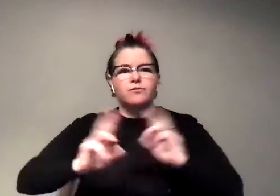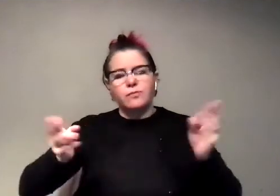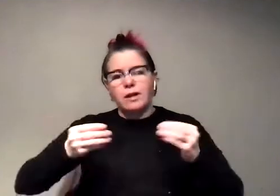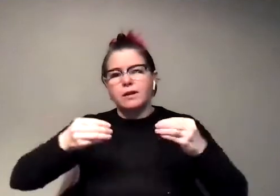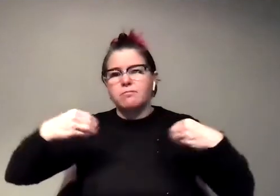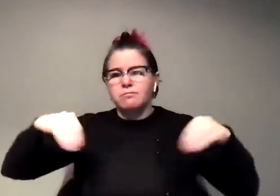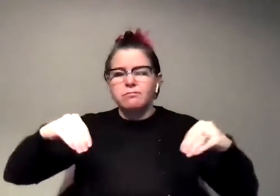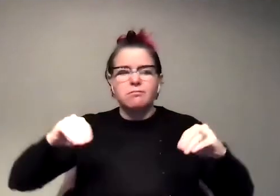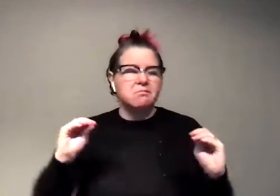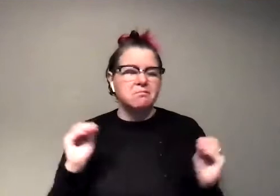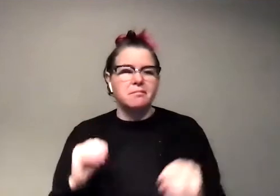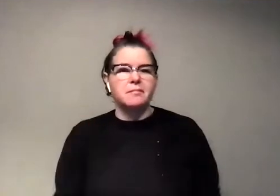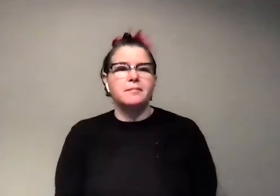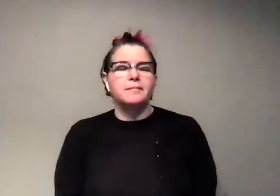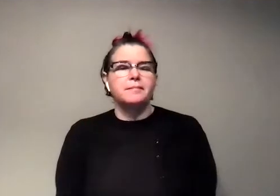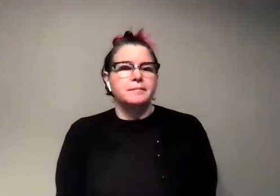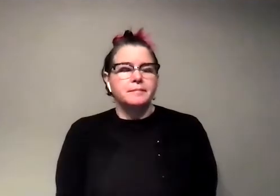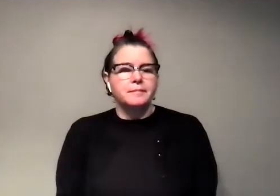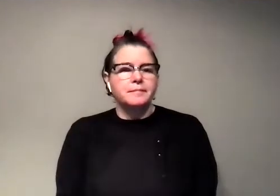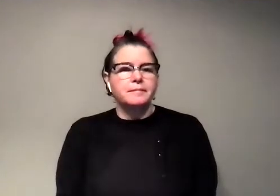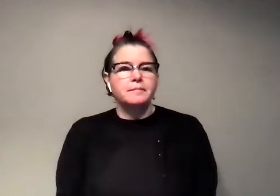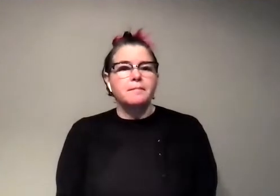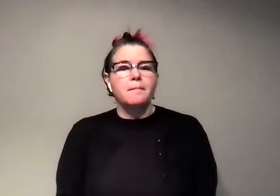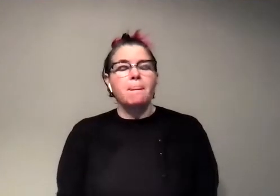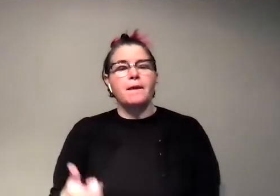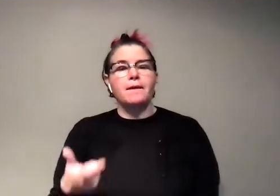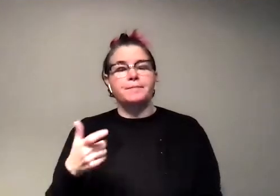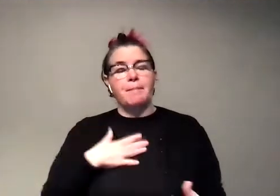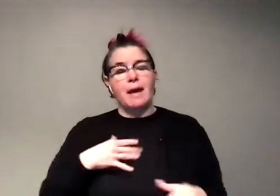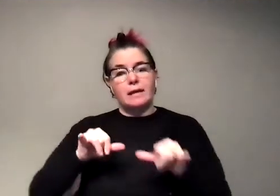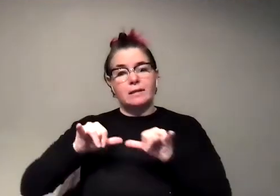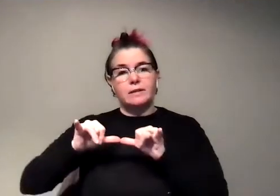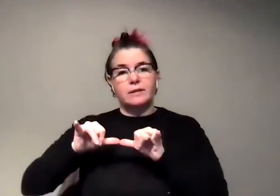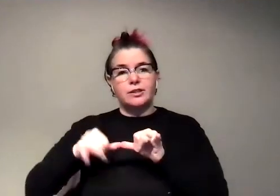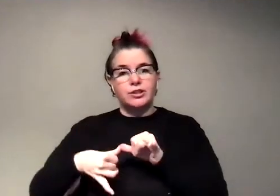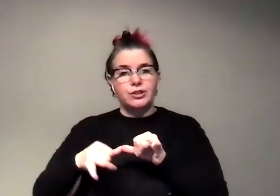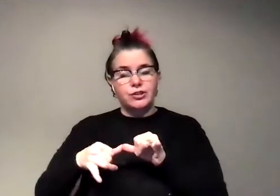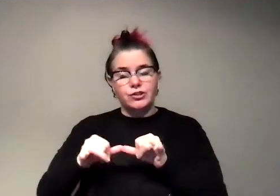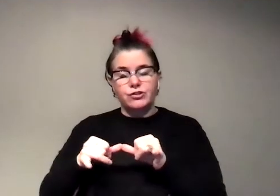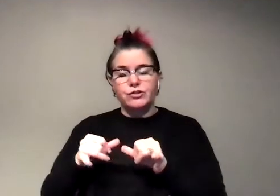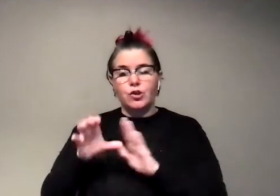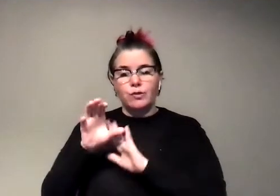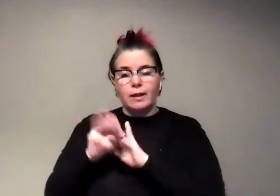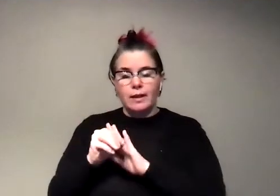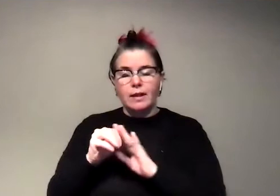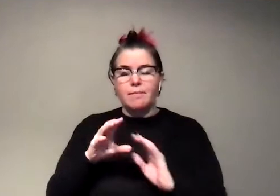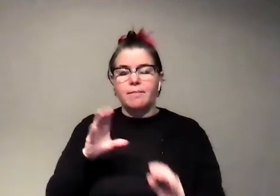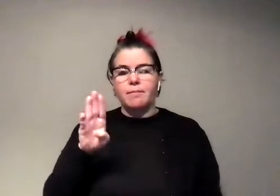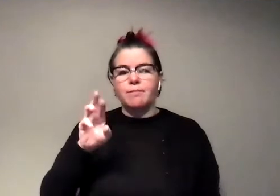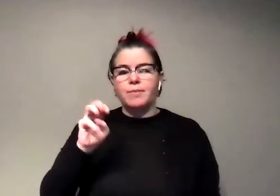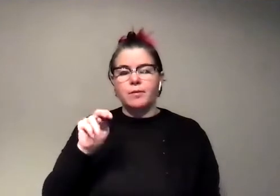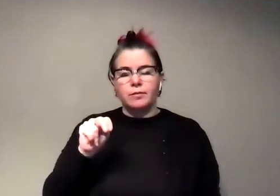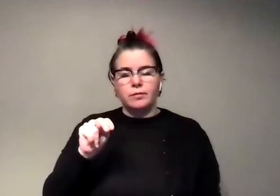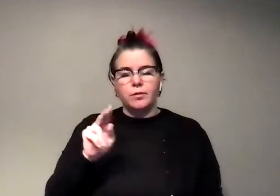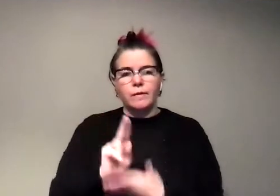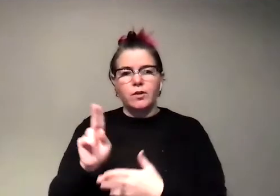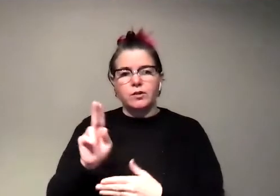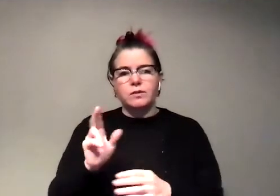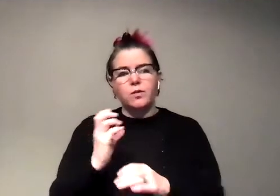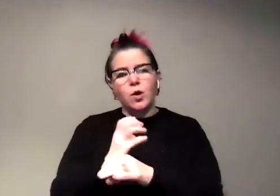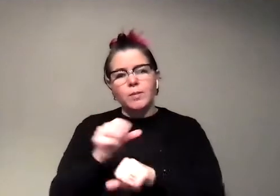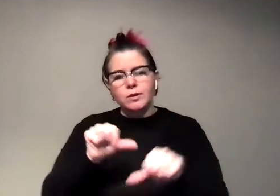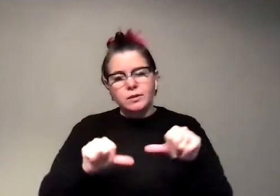would be for a sale. But like a big part of my engineering curriculum at Brown was, to take like computer science